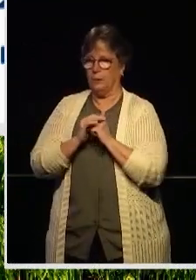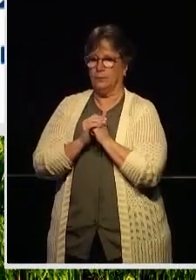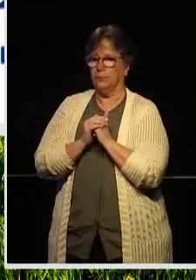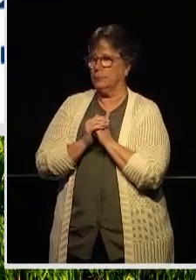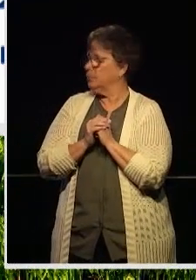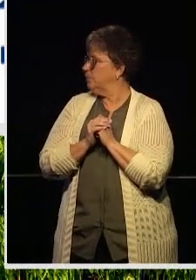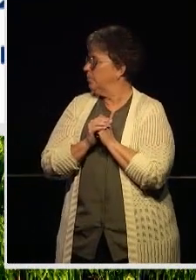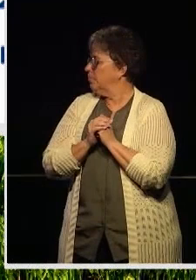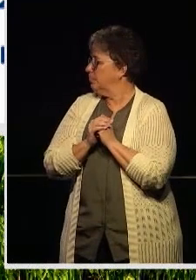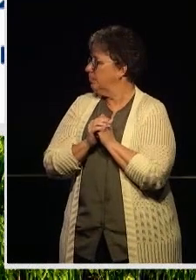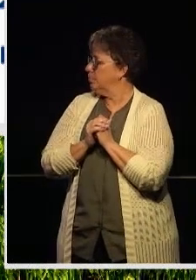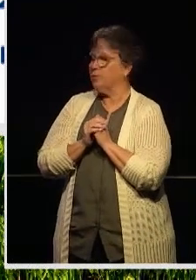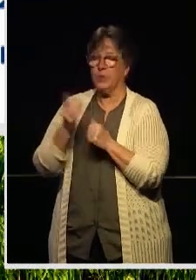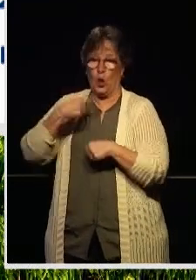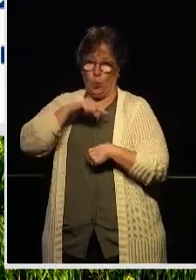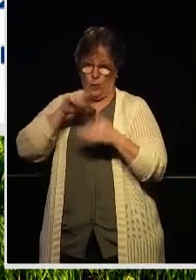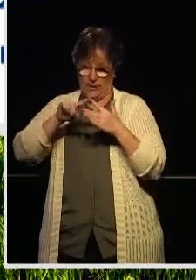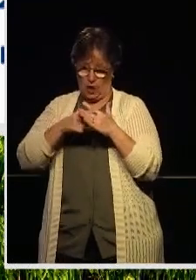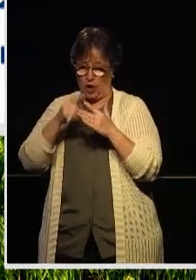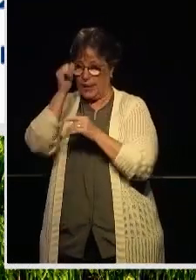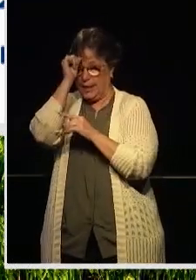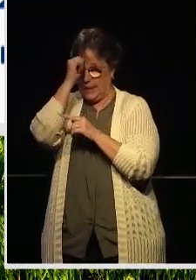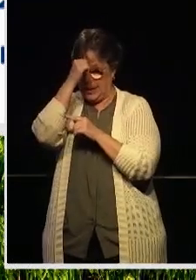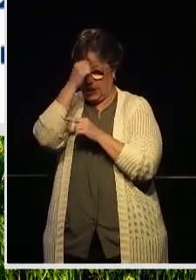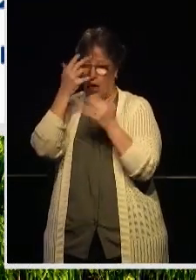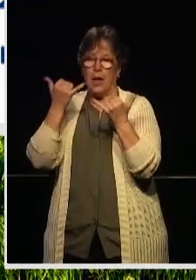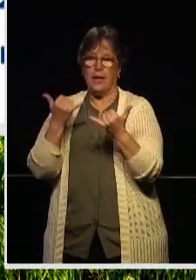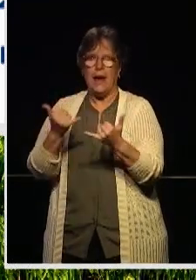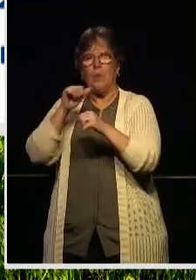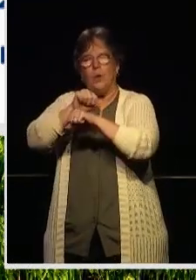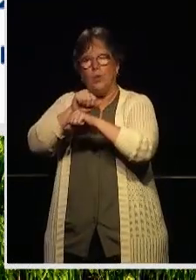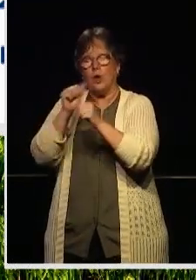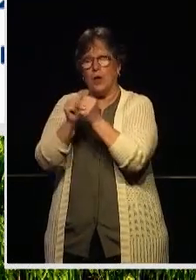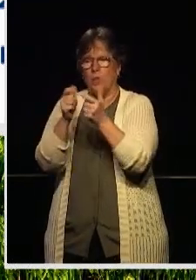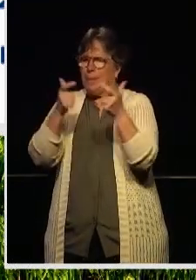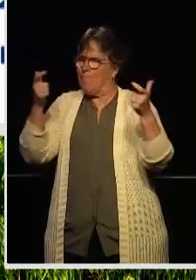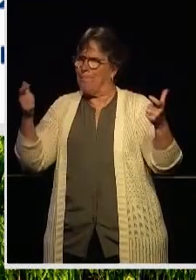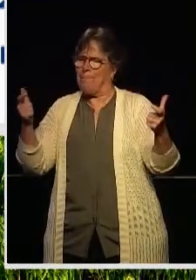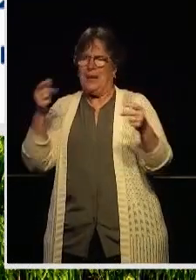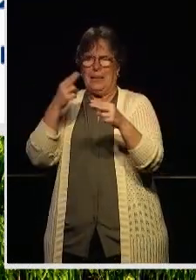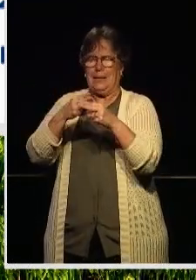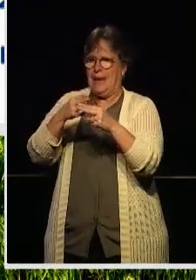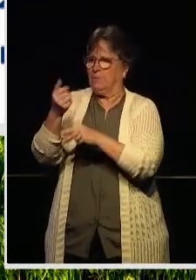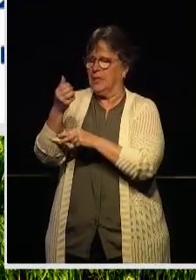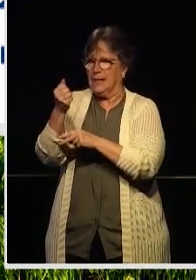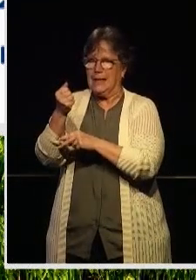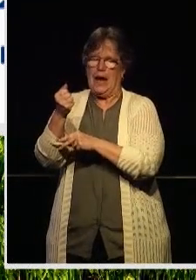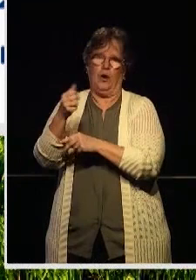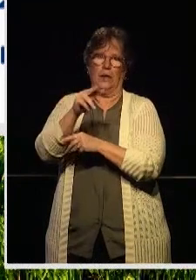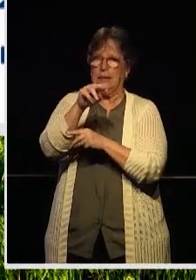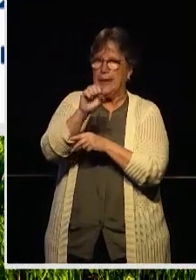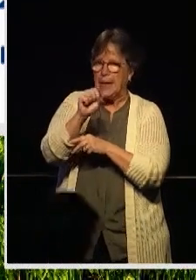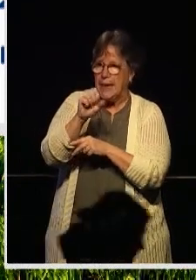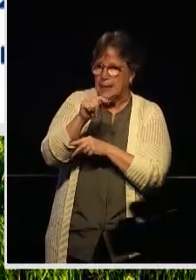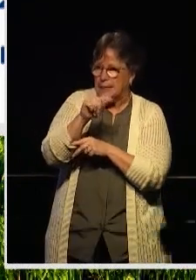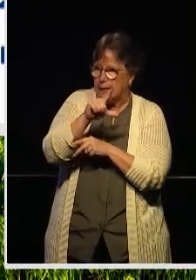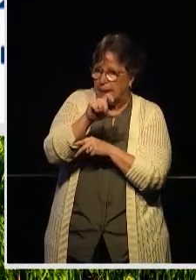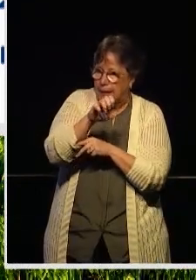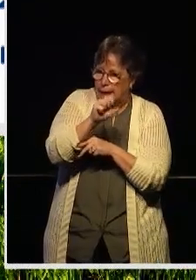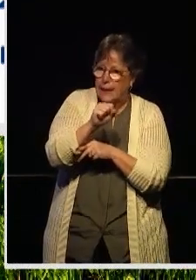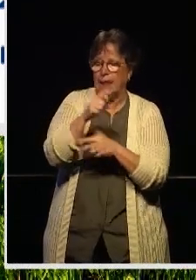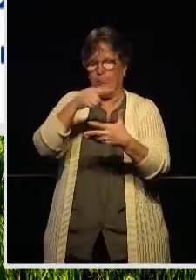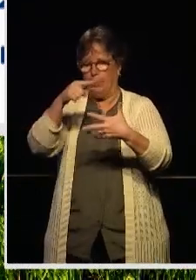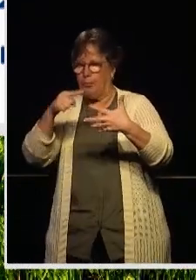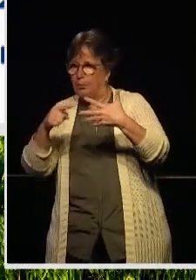We've commercially launched in India, and now we're working with some of the biggest names in the dairy sector, like Nestle, Nandini,